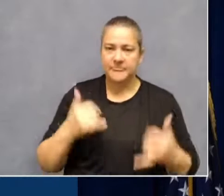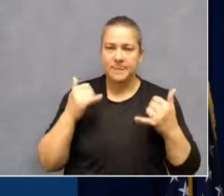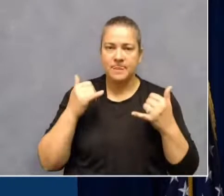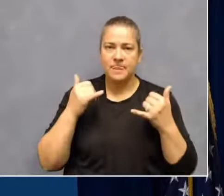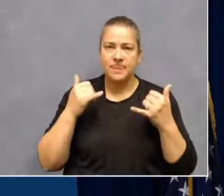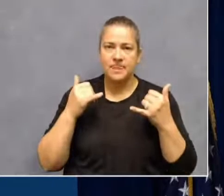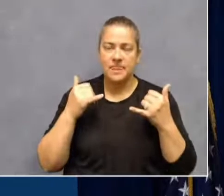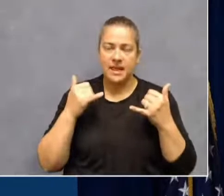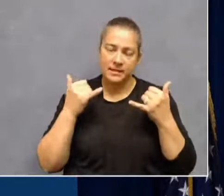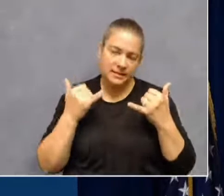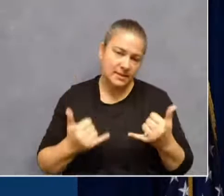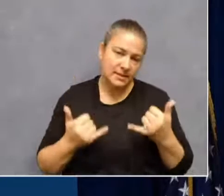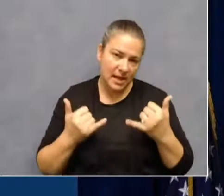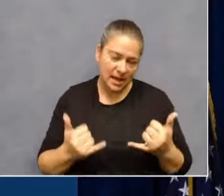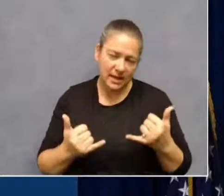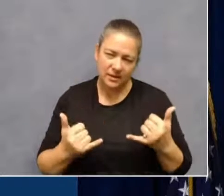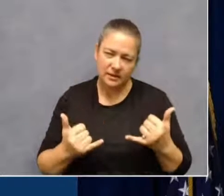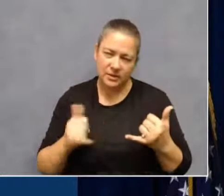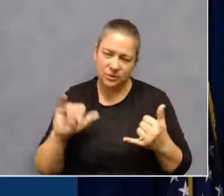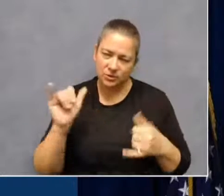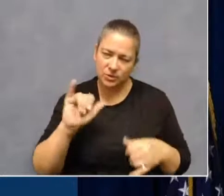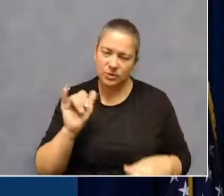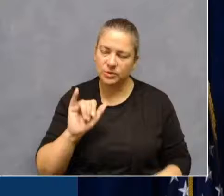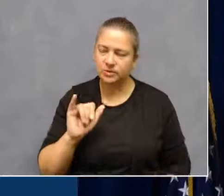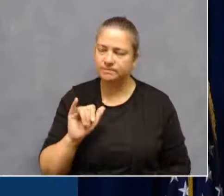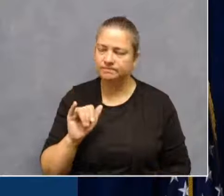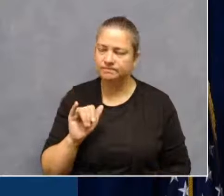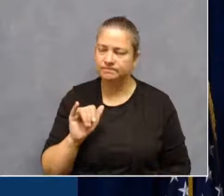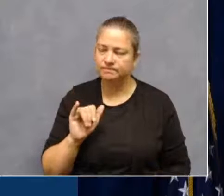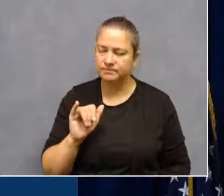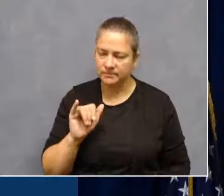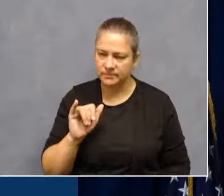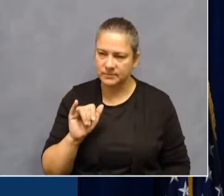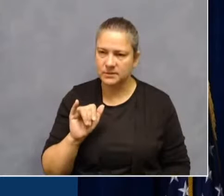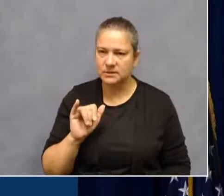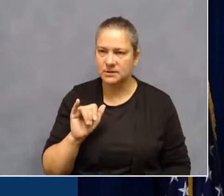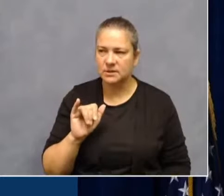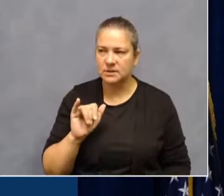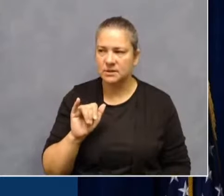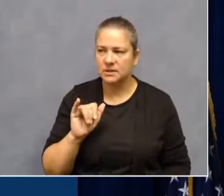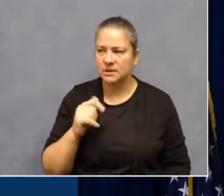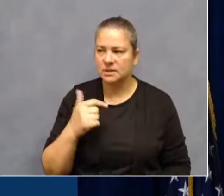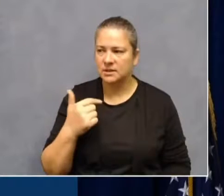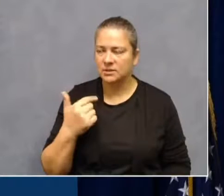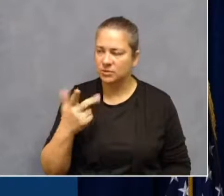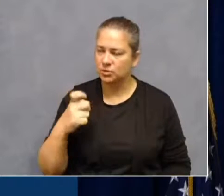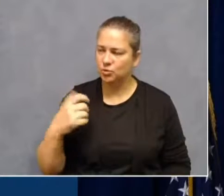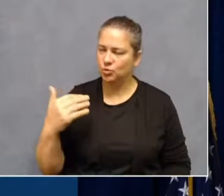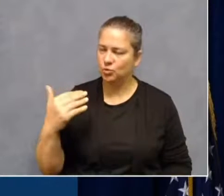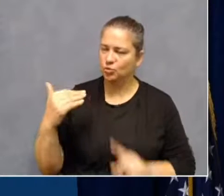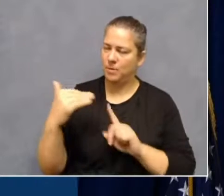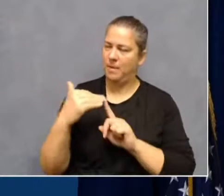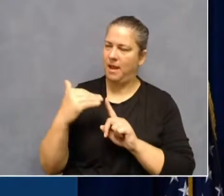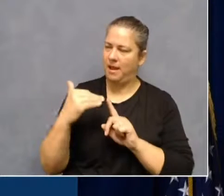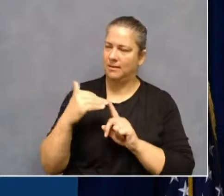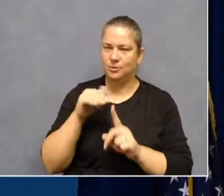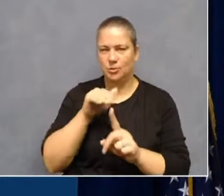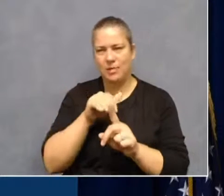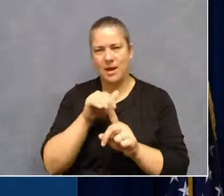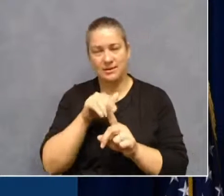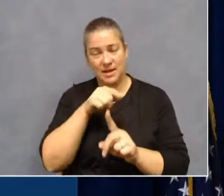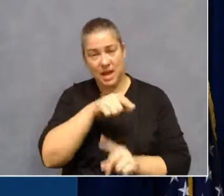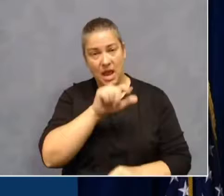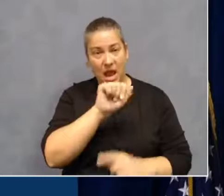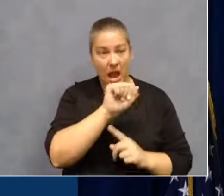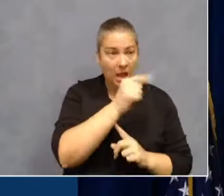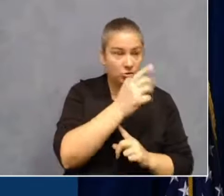we're also being reminded that these individuals aren't just an age and a county. They are really wonderful